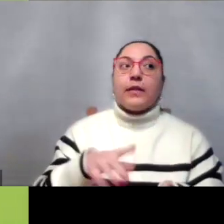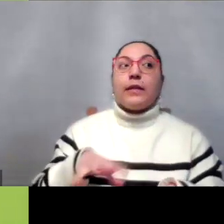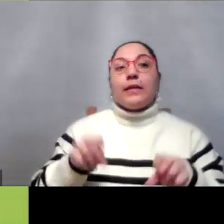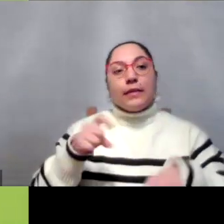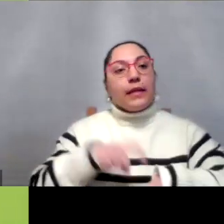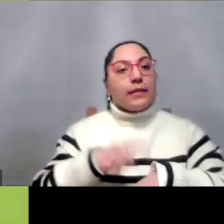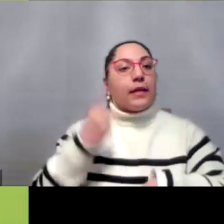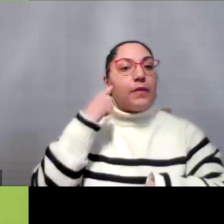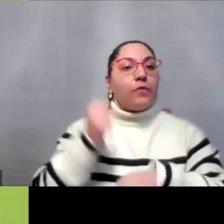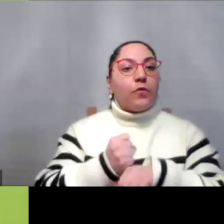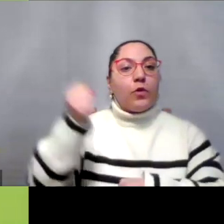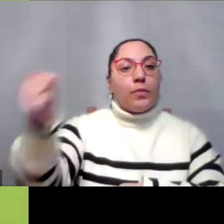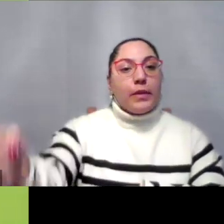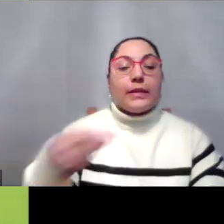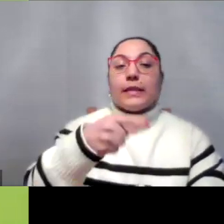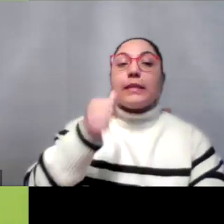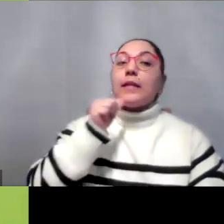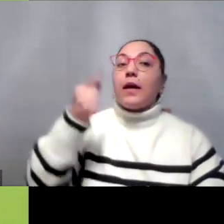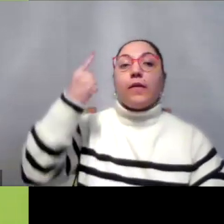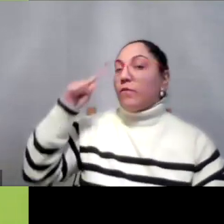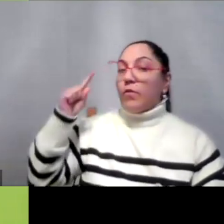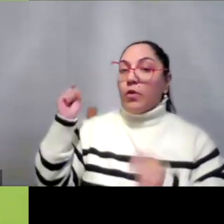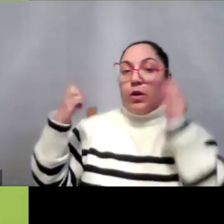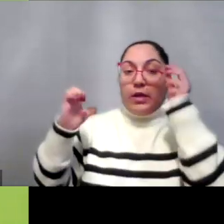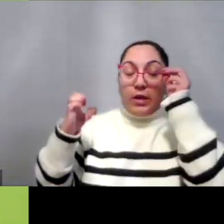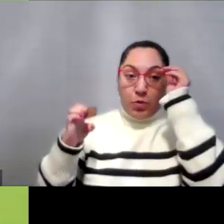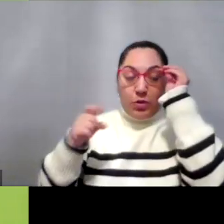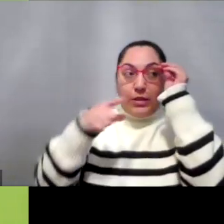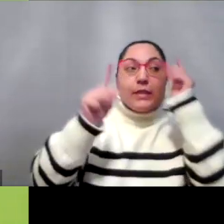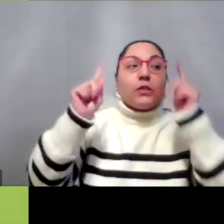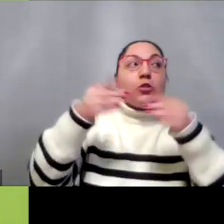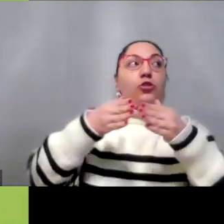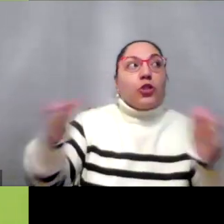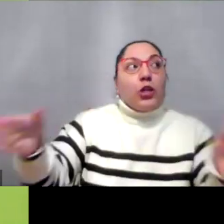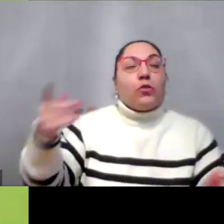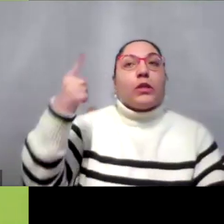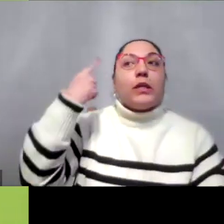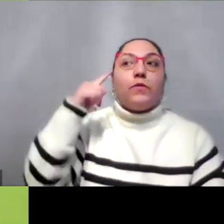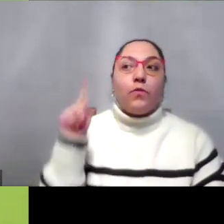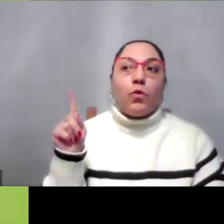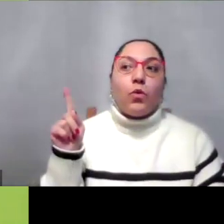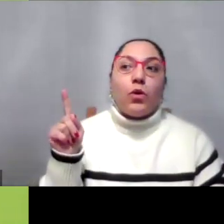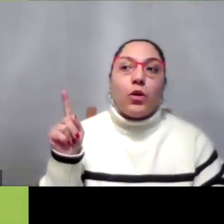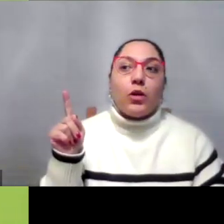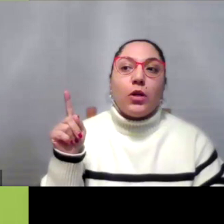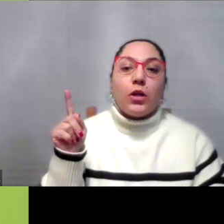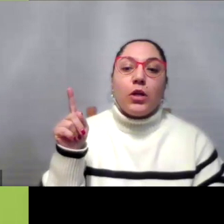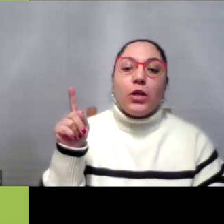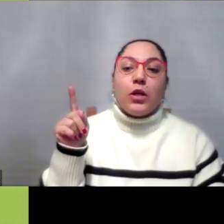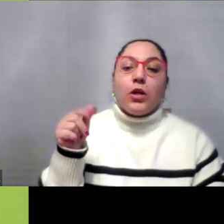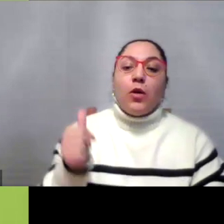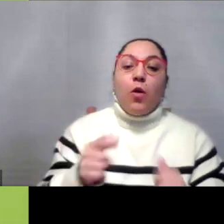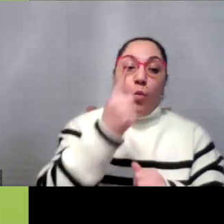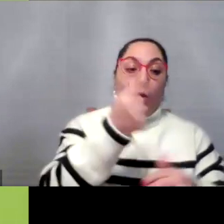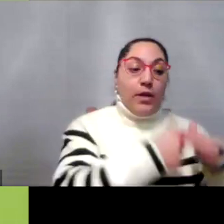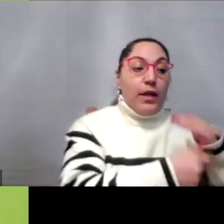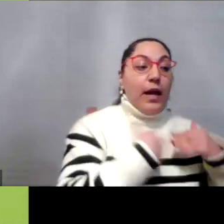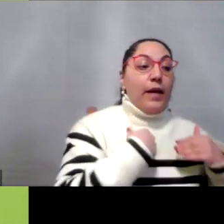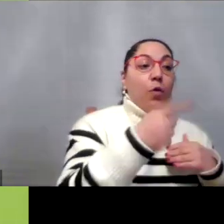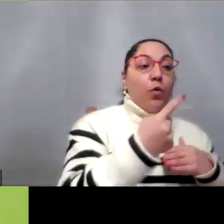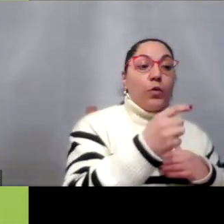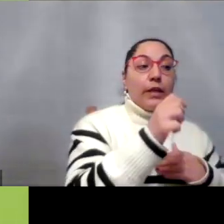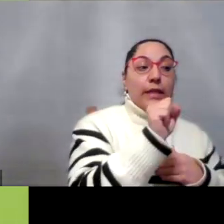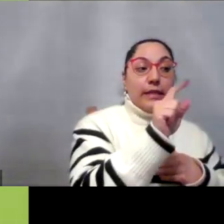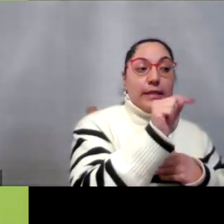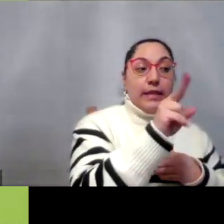not emergency placements. And generally, we do have one that serves St. Vincent Village serves young children, the elementary school